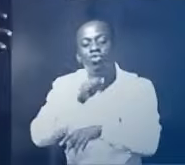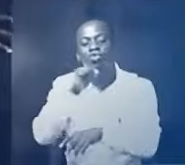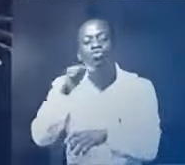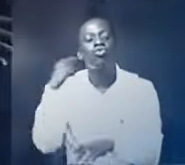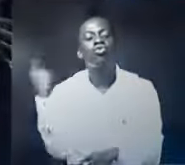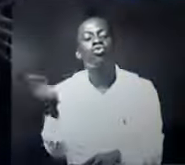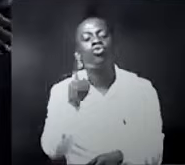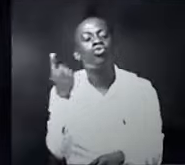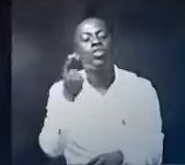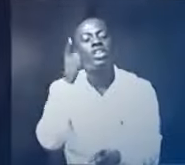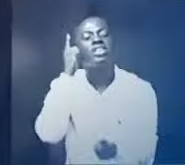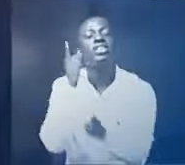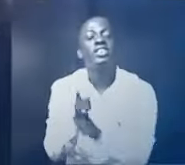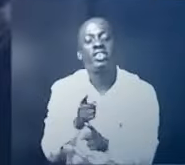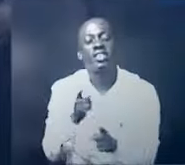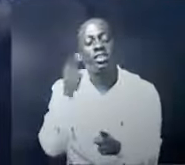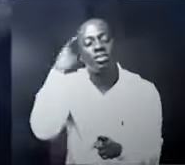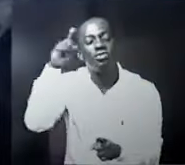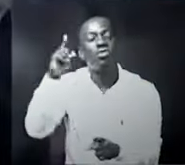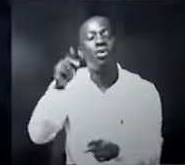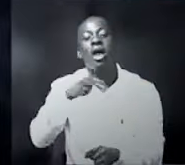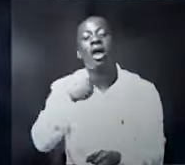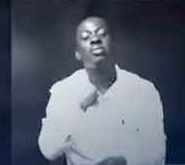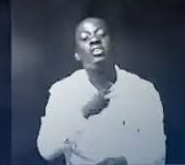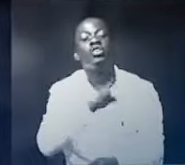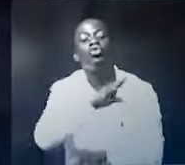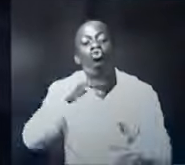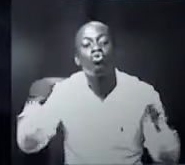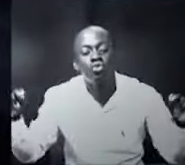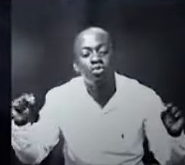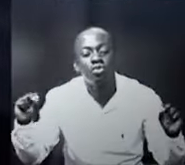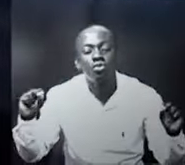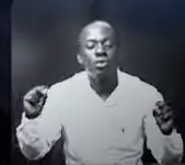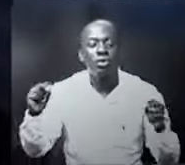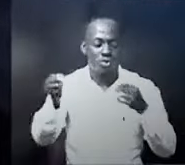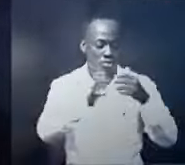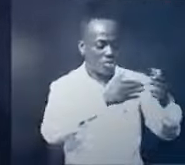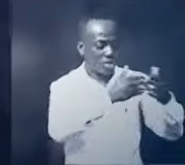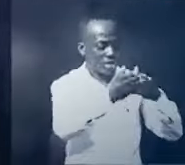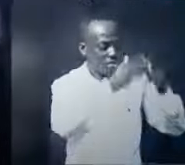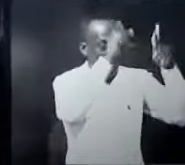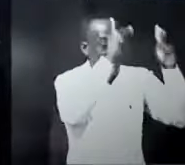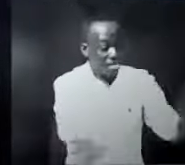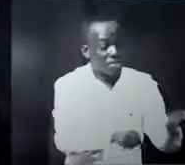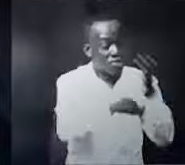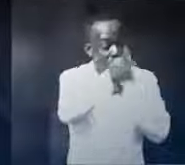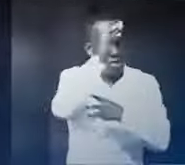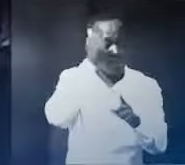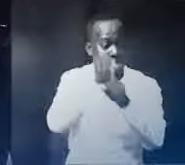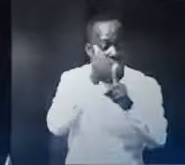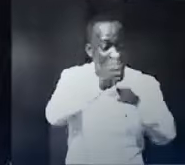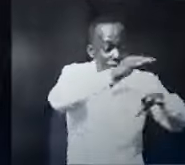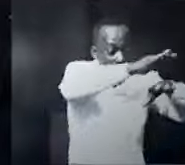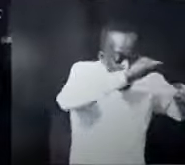The word church is the called out ones, called from ordinary